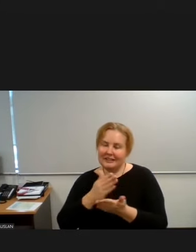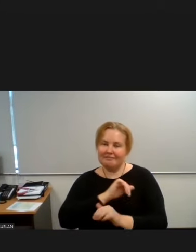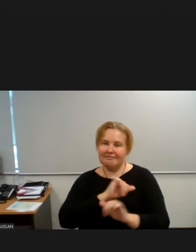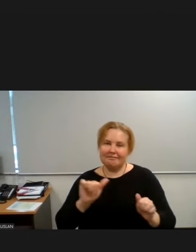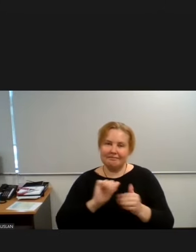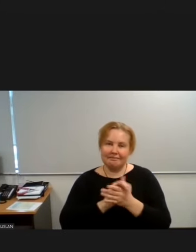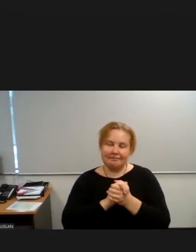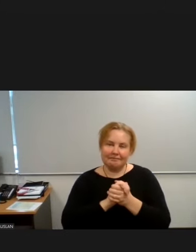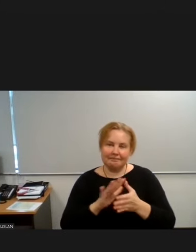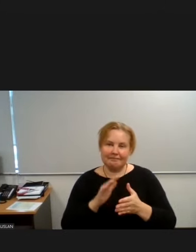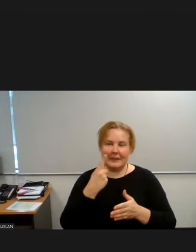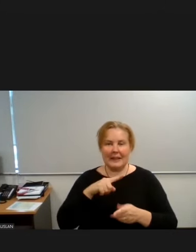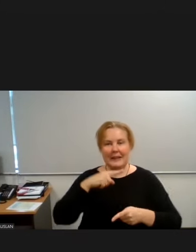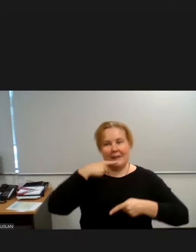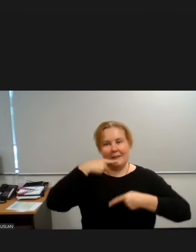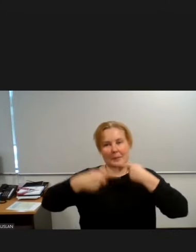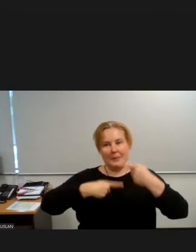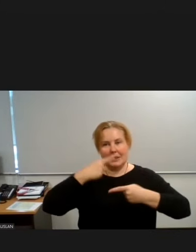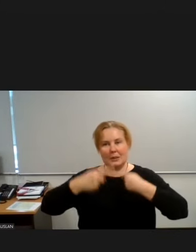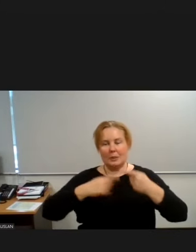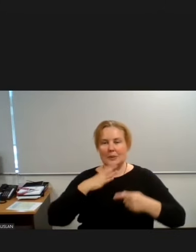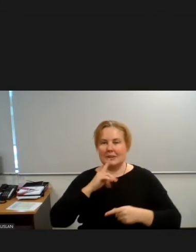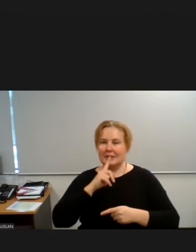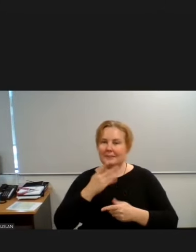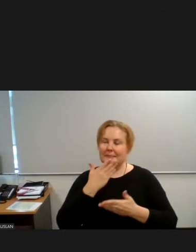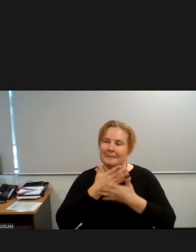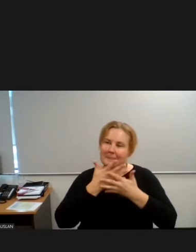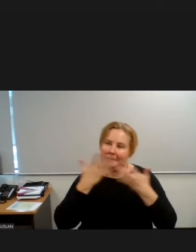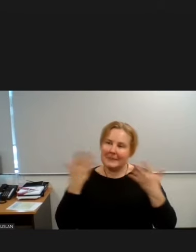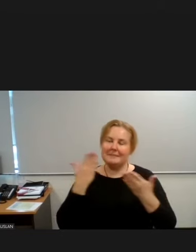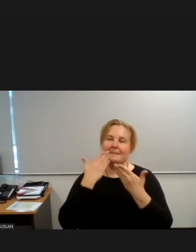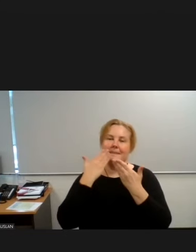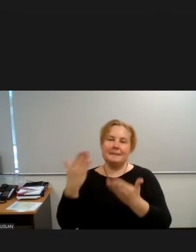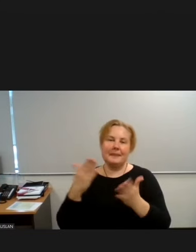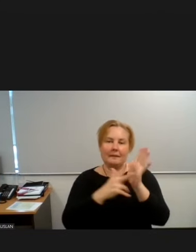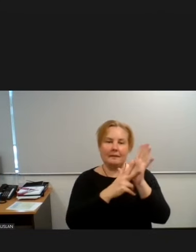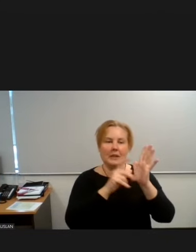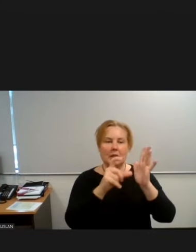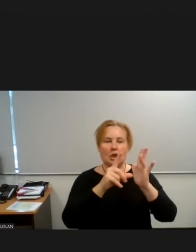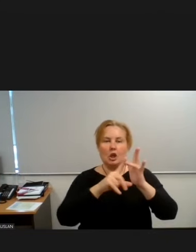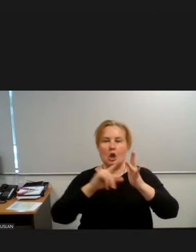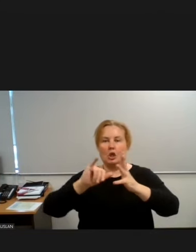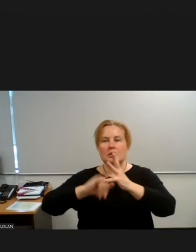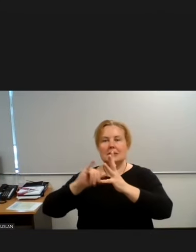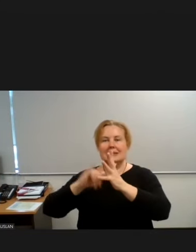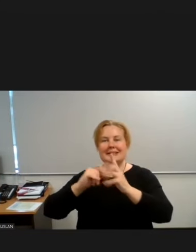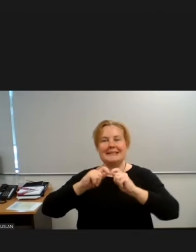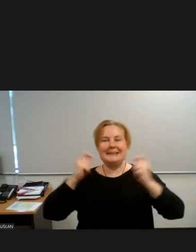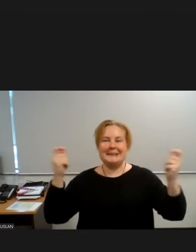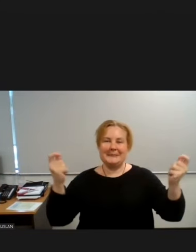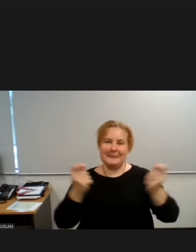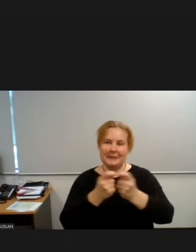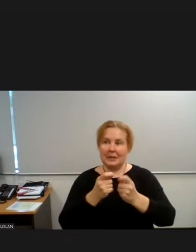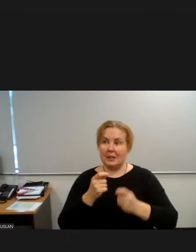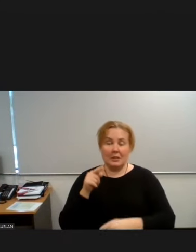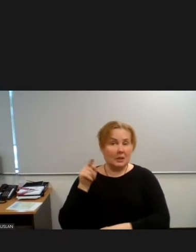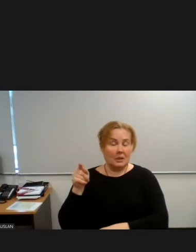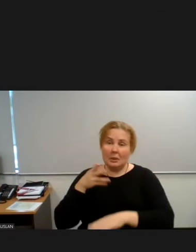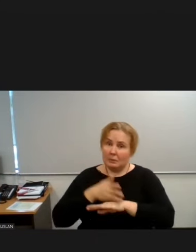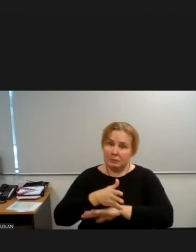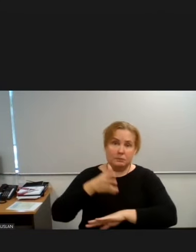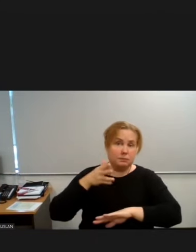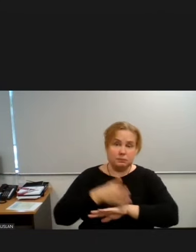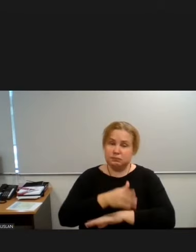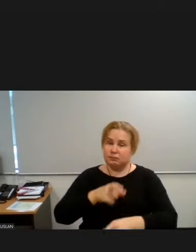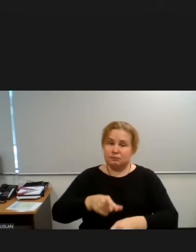would also like to say a huge shout out to the VCOSS team, who not only make these webinars possible, but are working day and night to